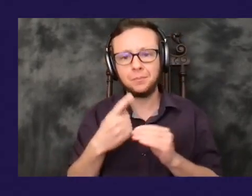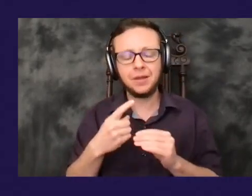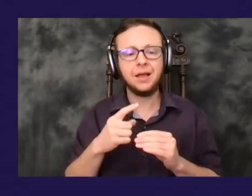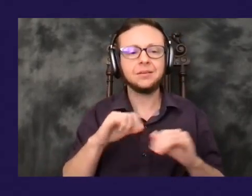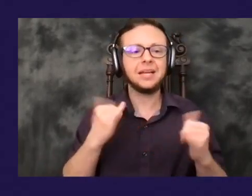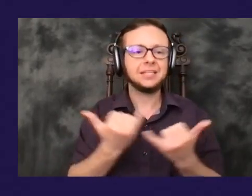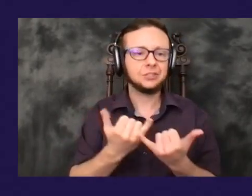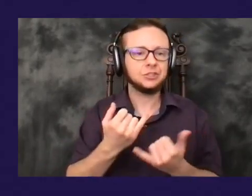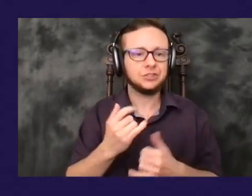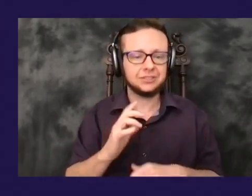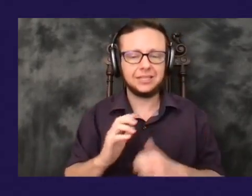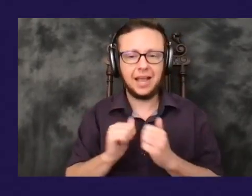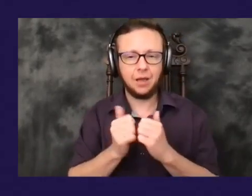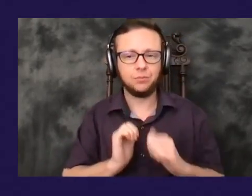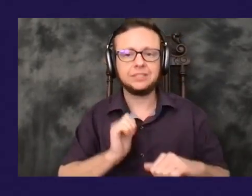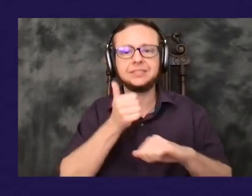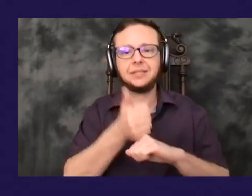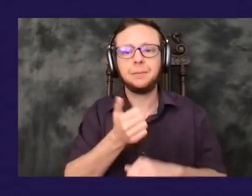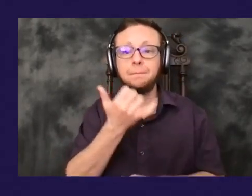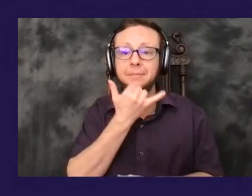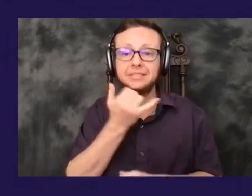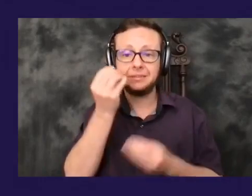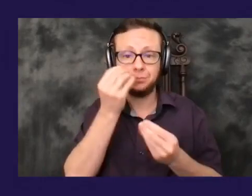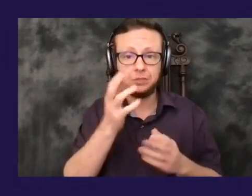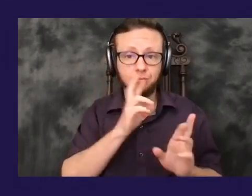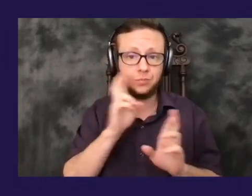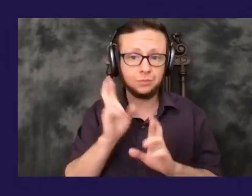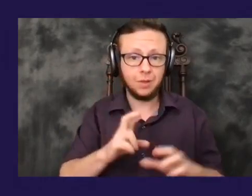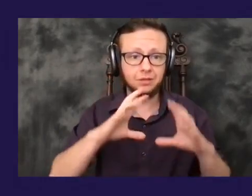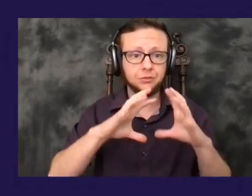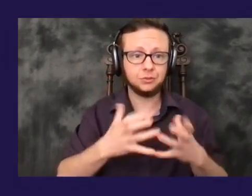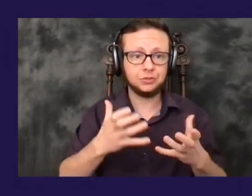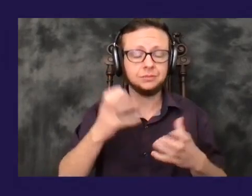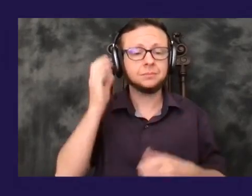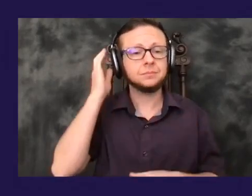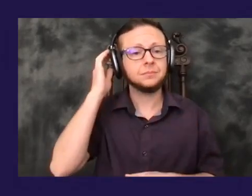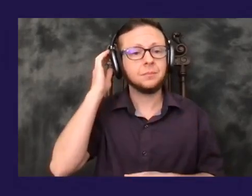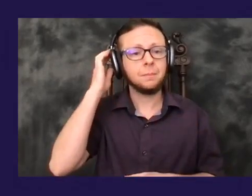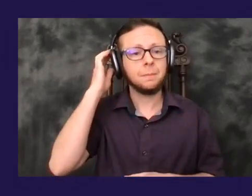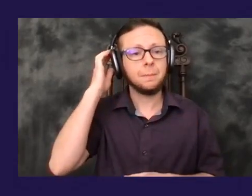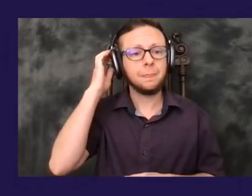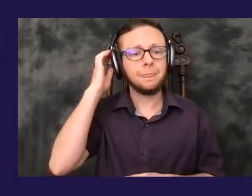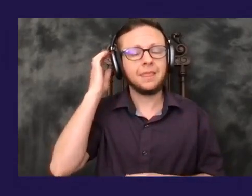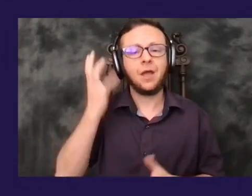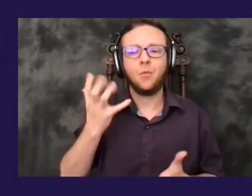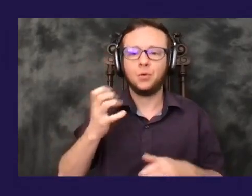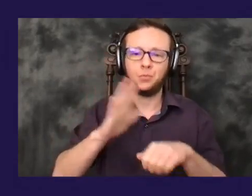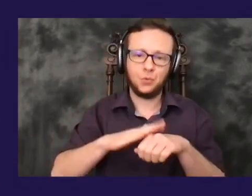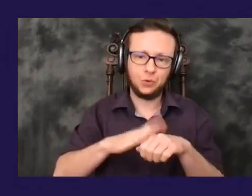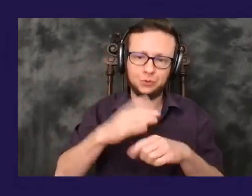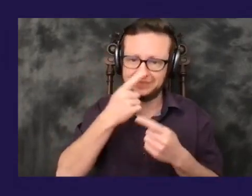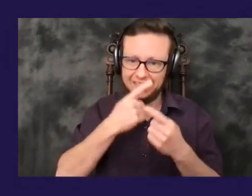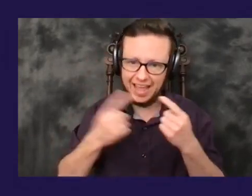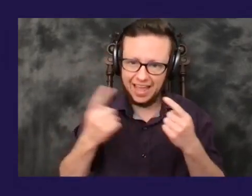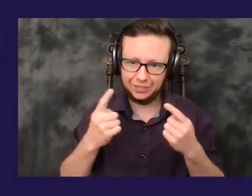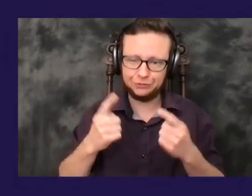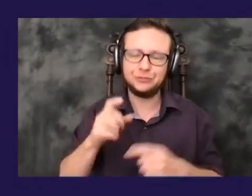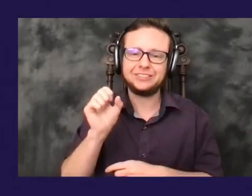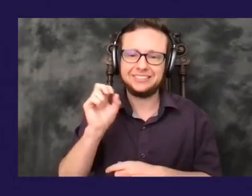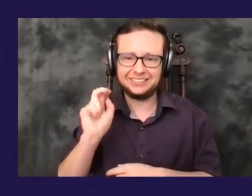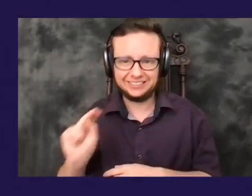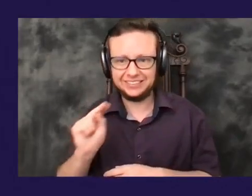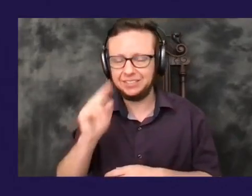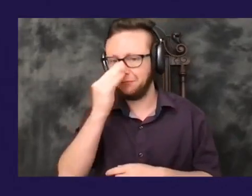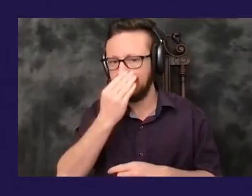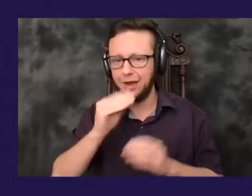unit. I just want to warn you in advance, it's allergy season. We have flowers. I'm going to do